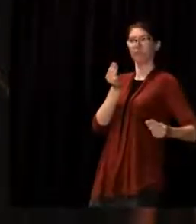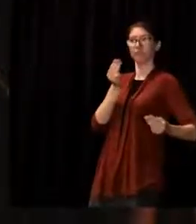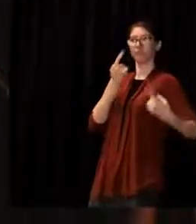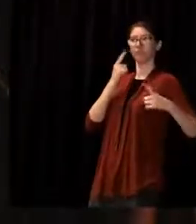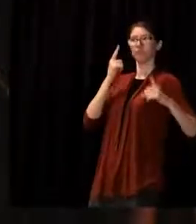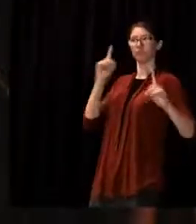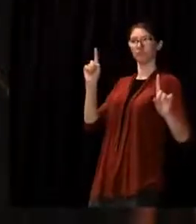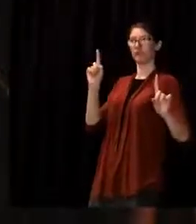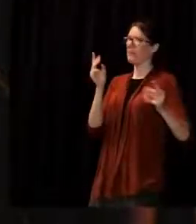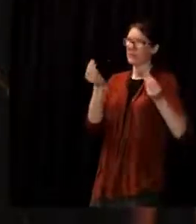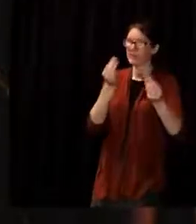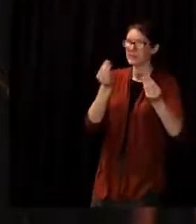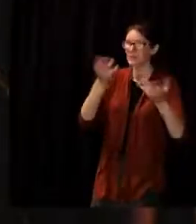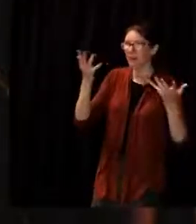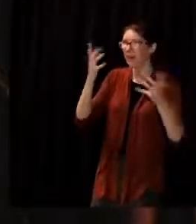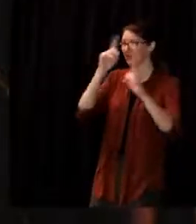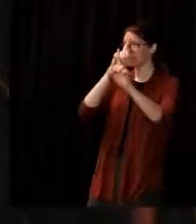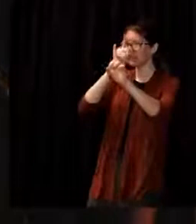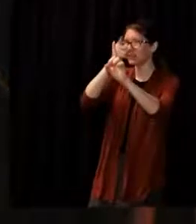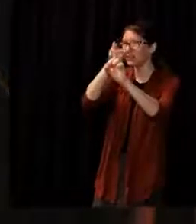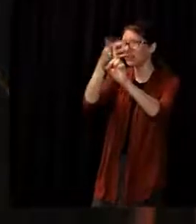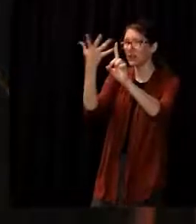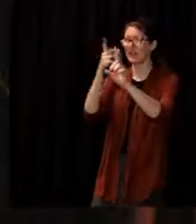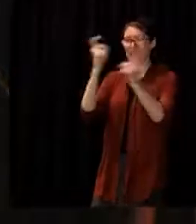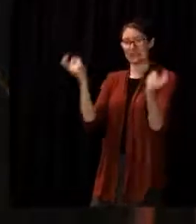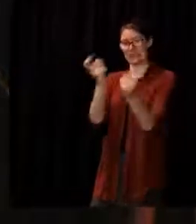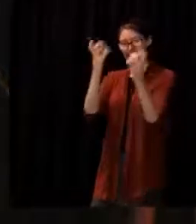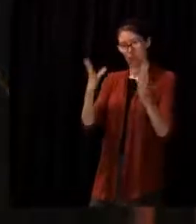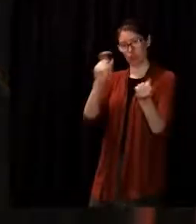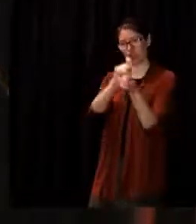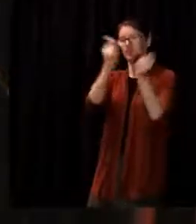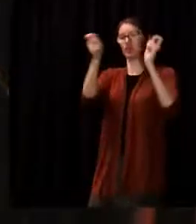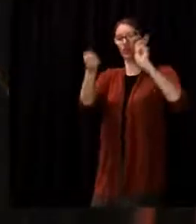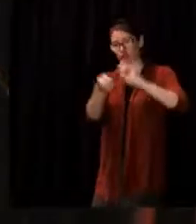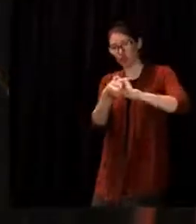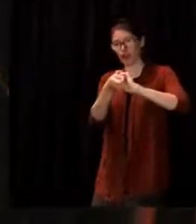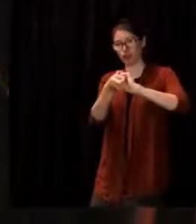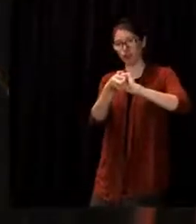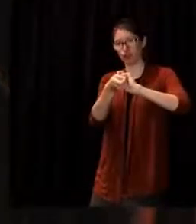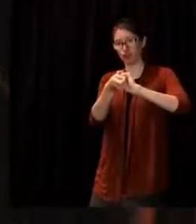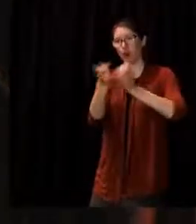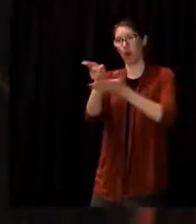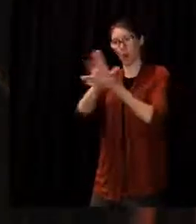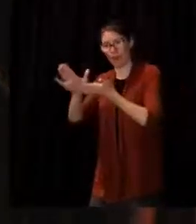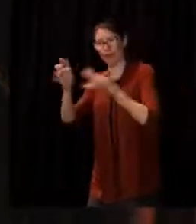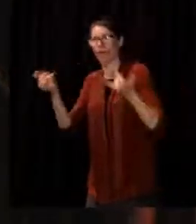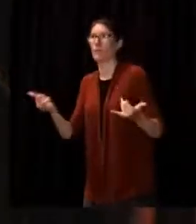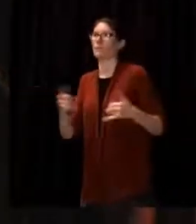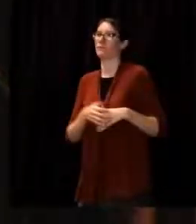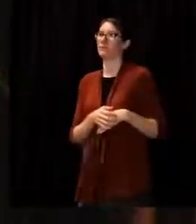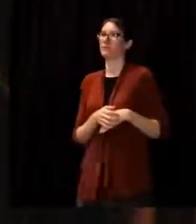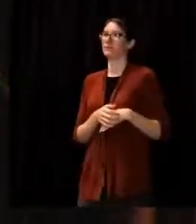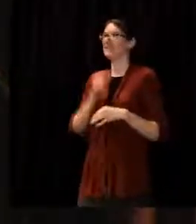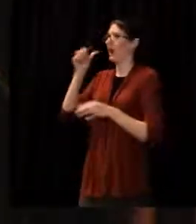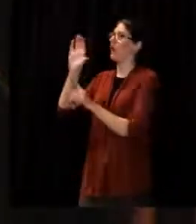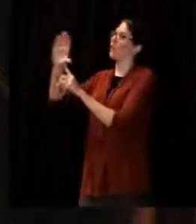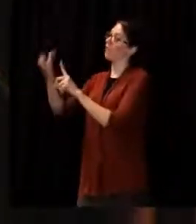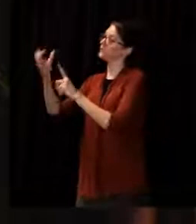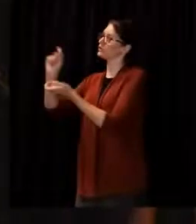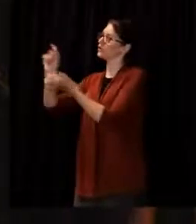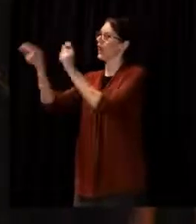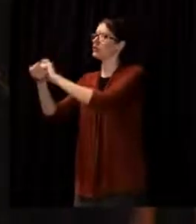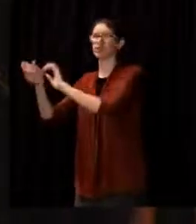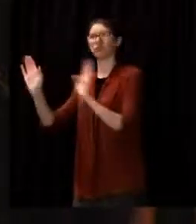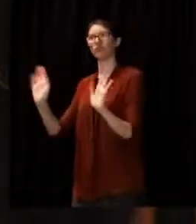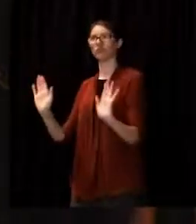The mission was to take sinners and turn them right side up, not necessarily take the culture and turn the world upside down. And